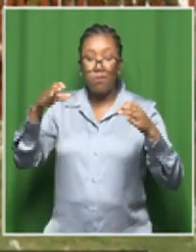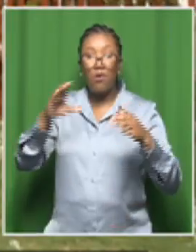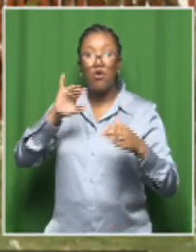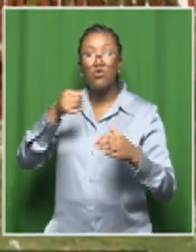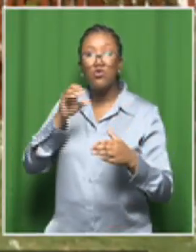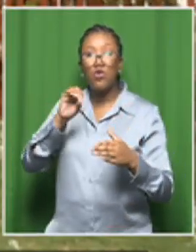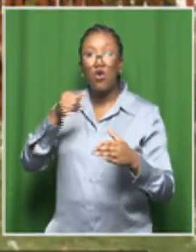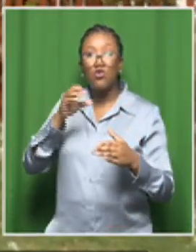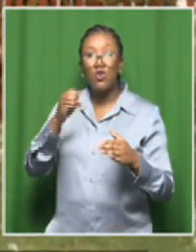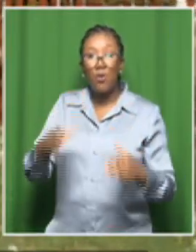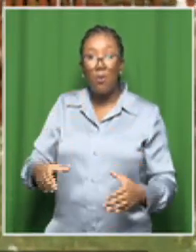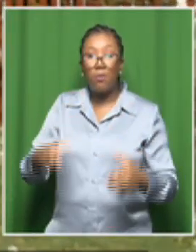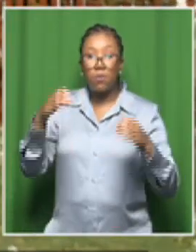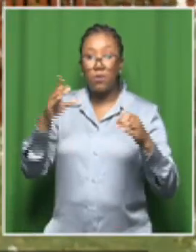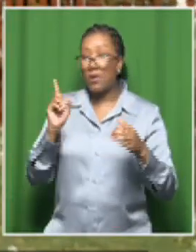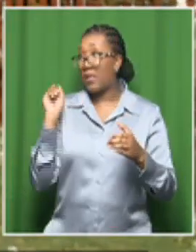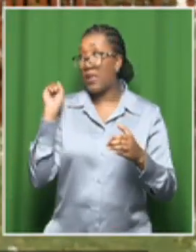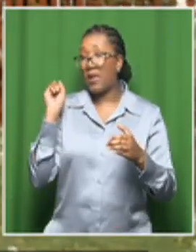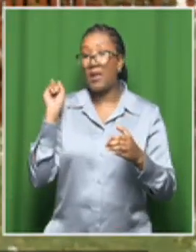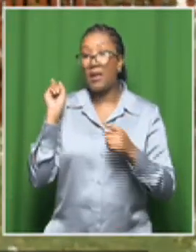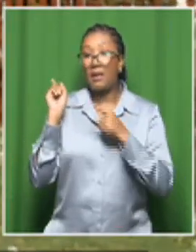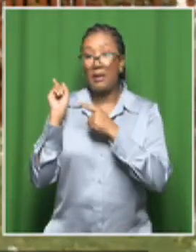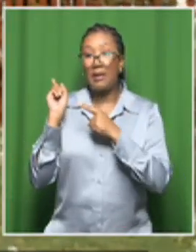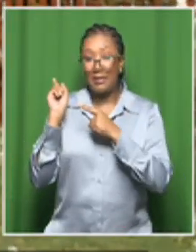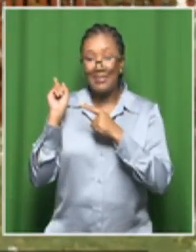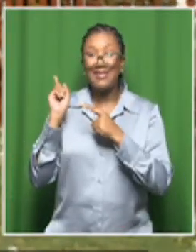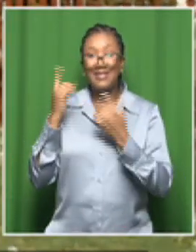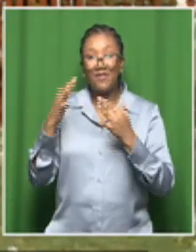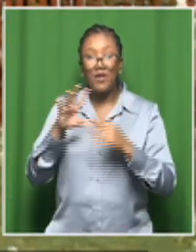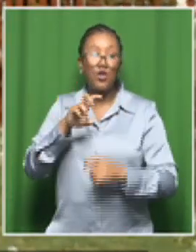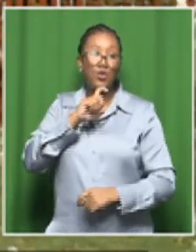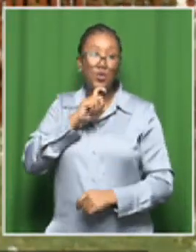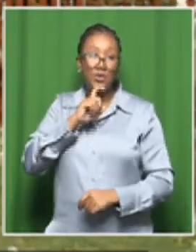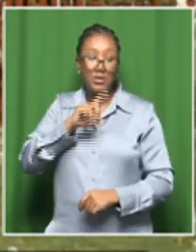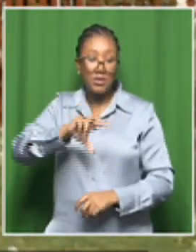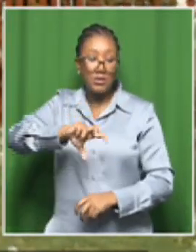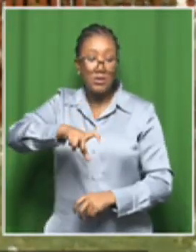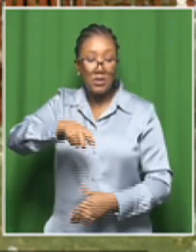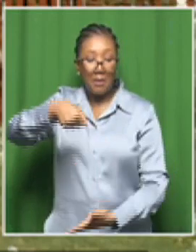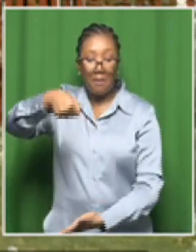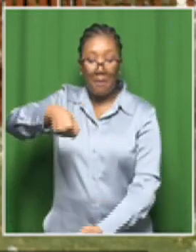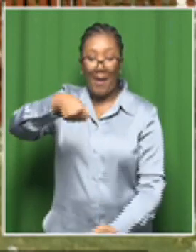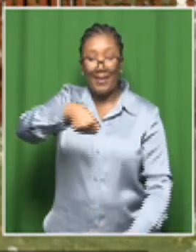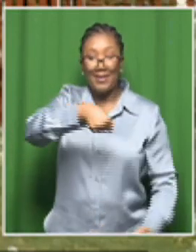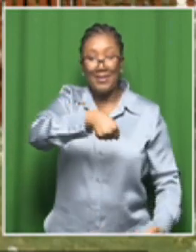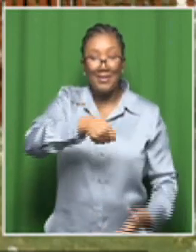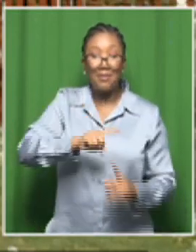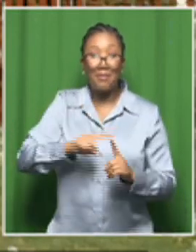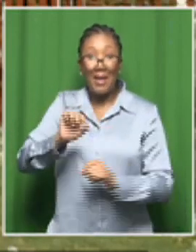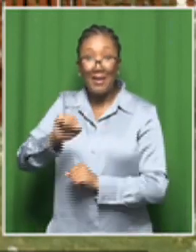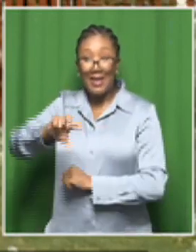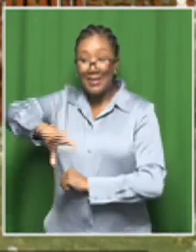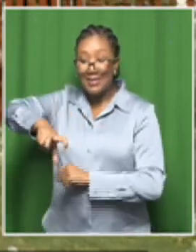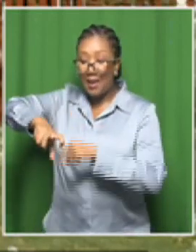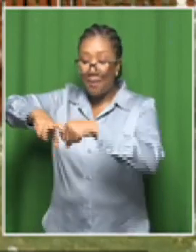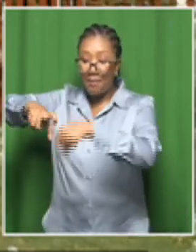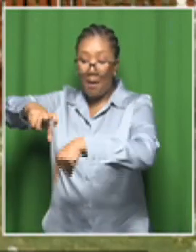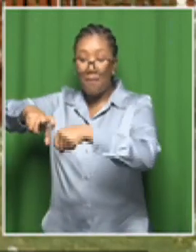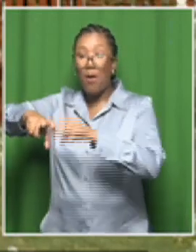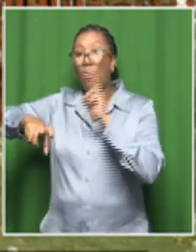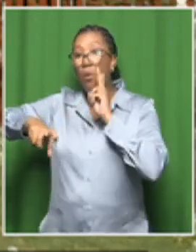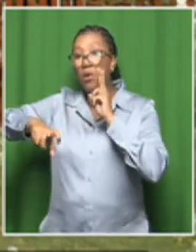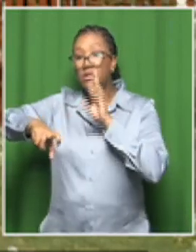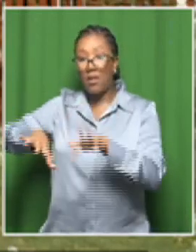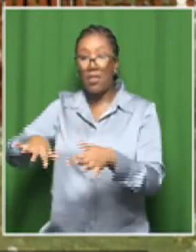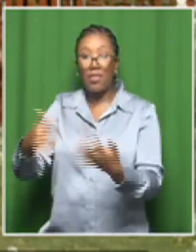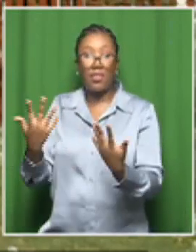me. They are saying that they haven't seen anything. Their taps are still dry, and this is despite rainwater, of course, saying water